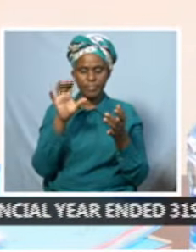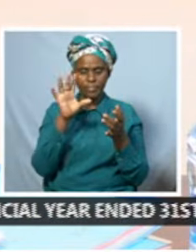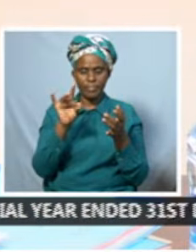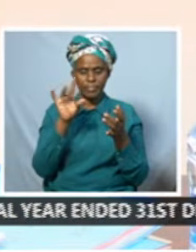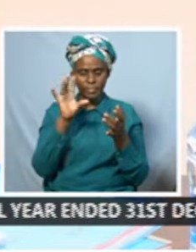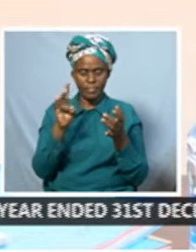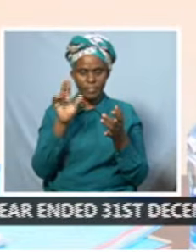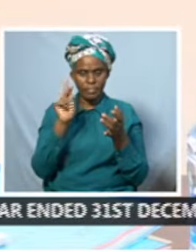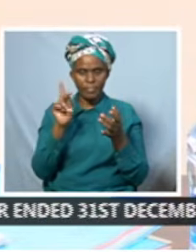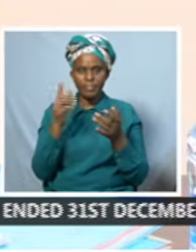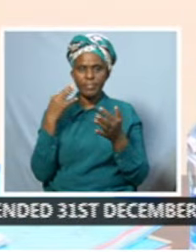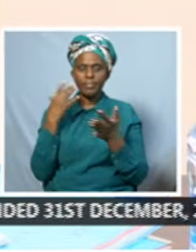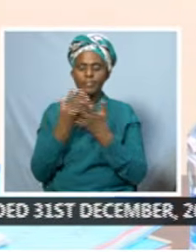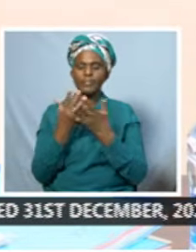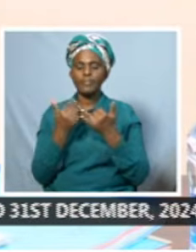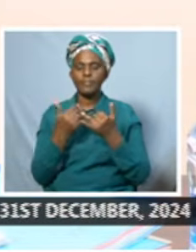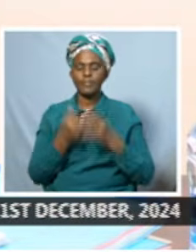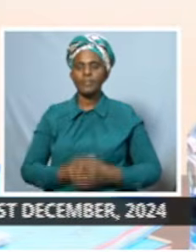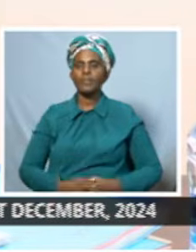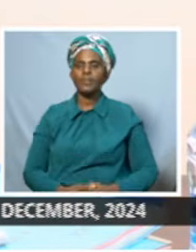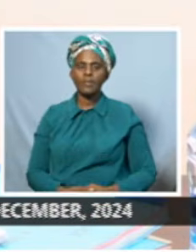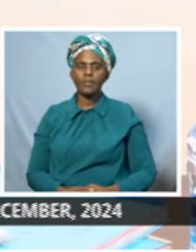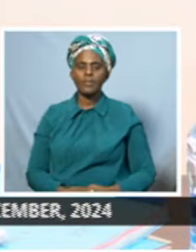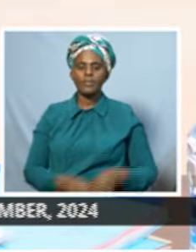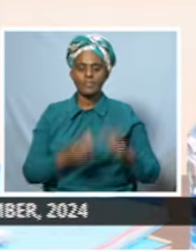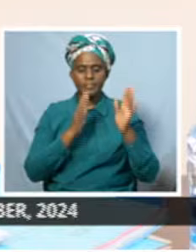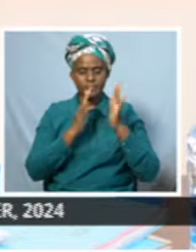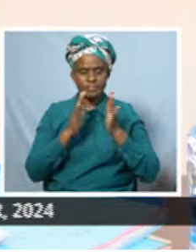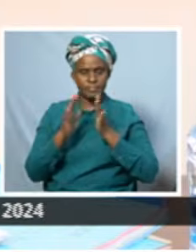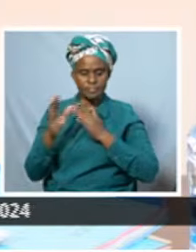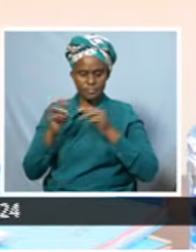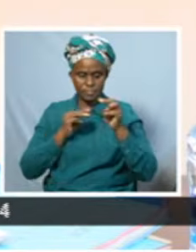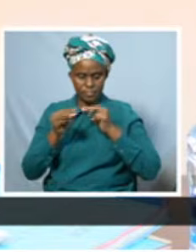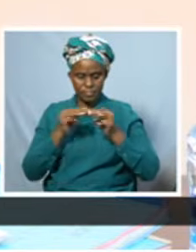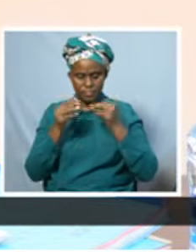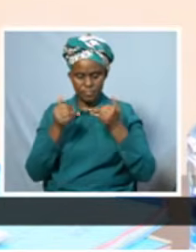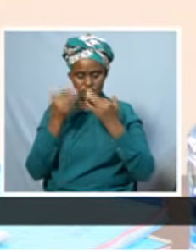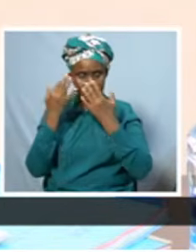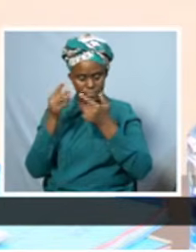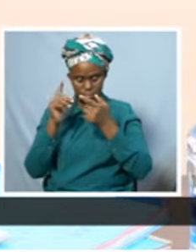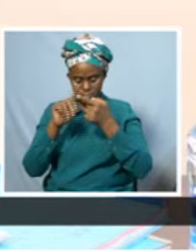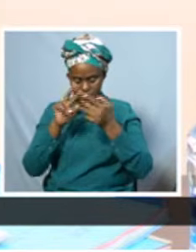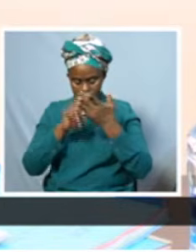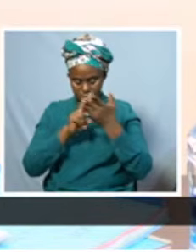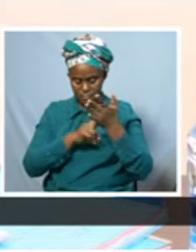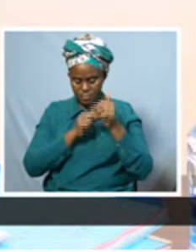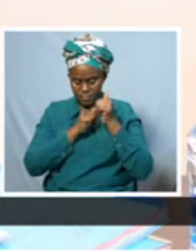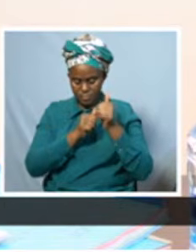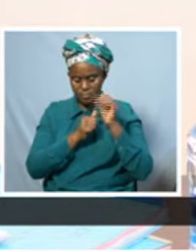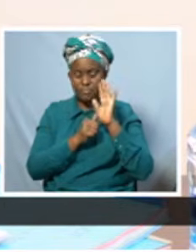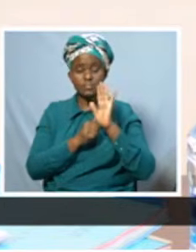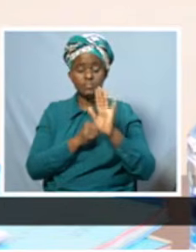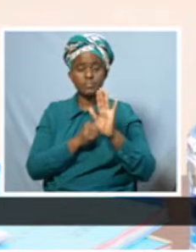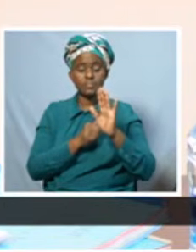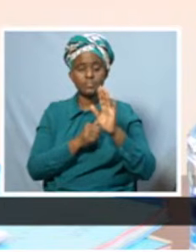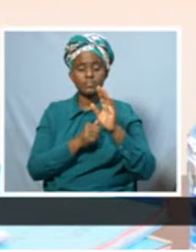3,607,587 kwacha to date. Remedial measures. Management wishes to report as follows.